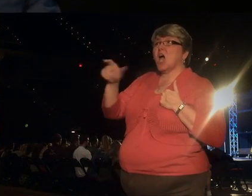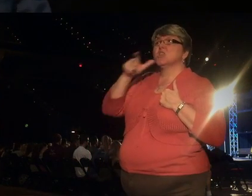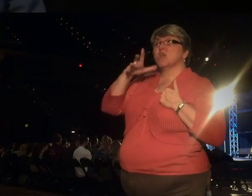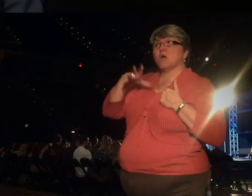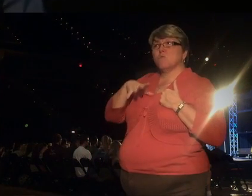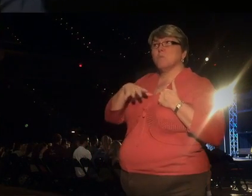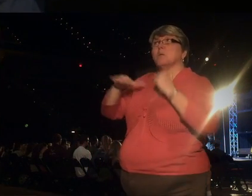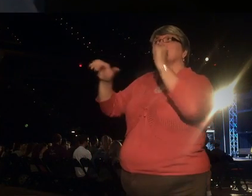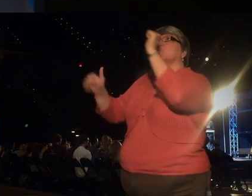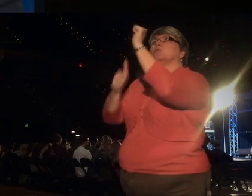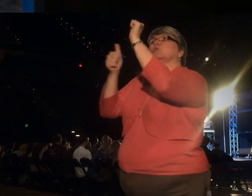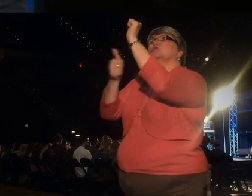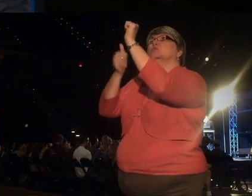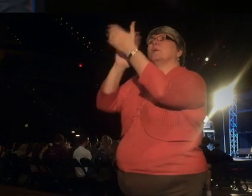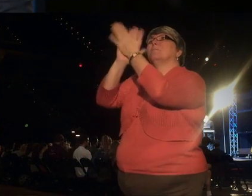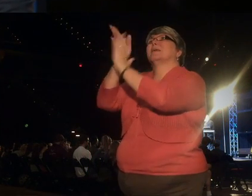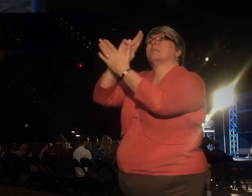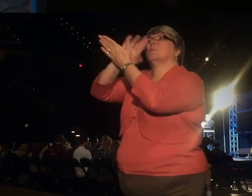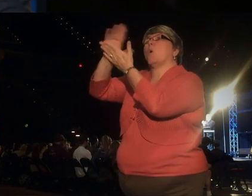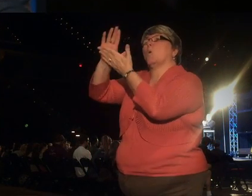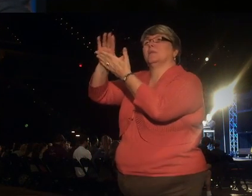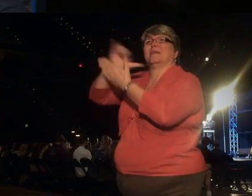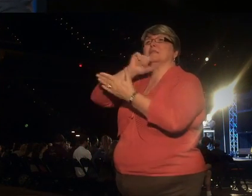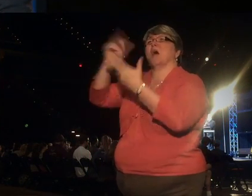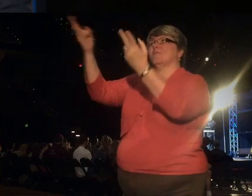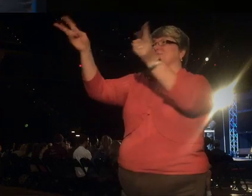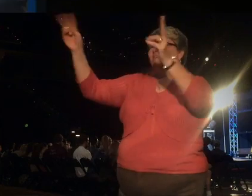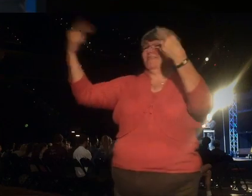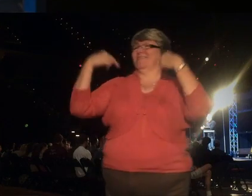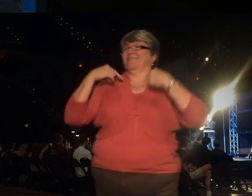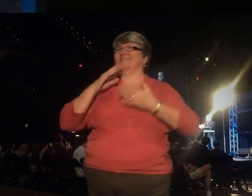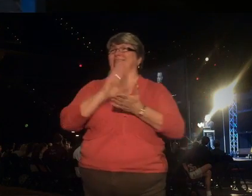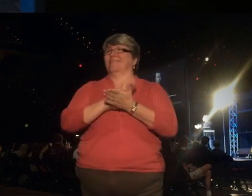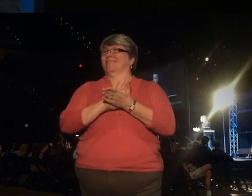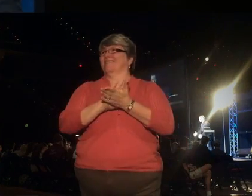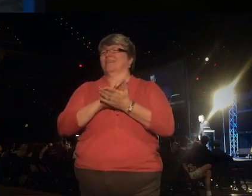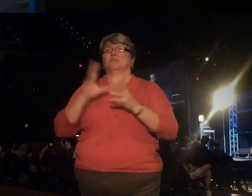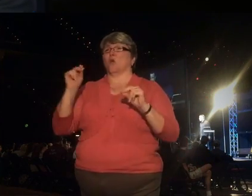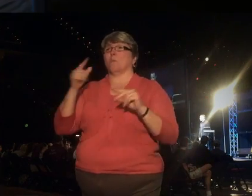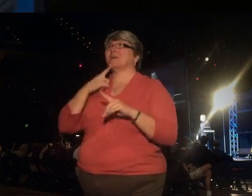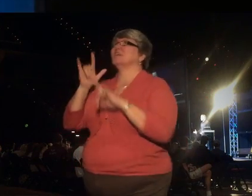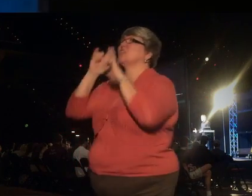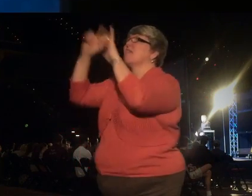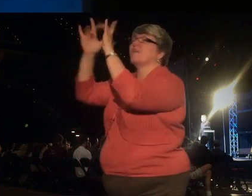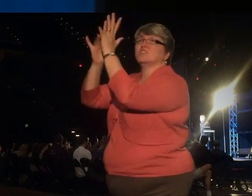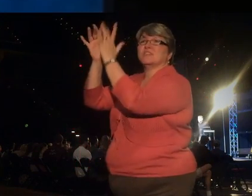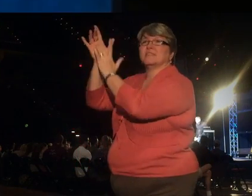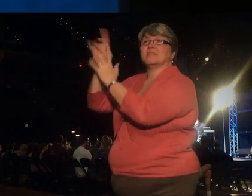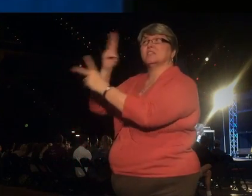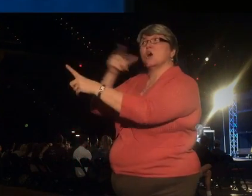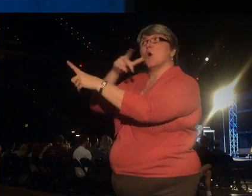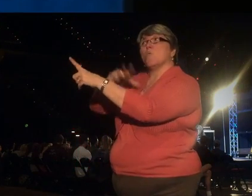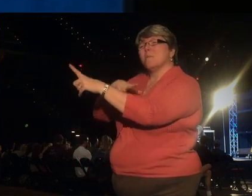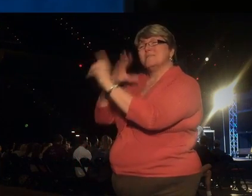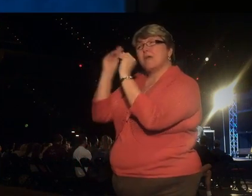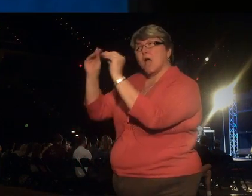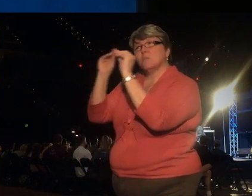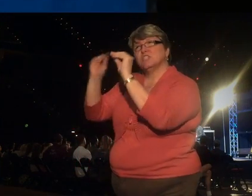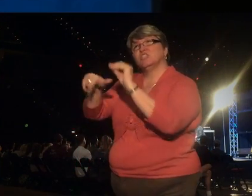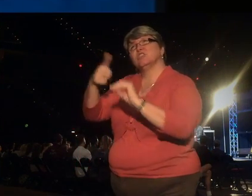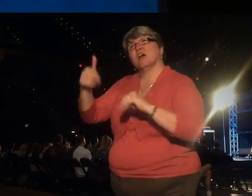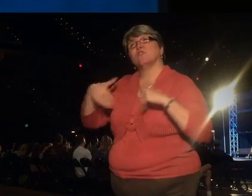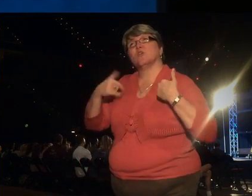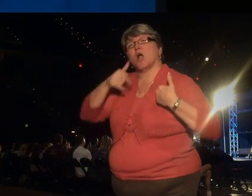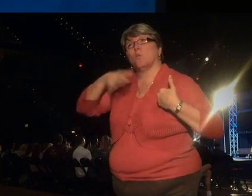being holy, not for applause, but because she loved Jesus. I saw a woman that was teaching other young women, not because she was